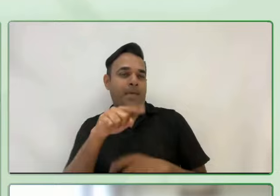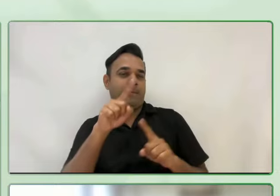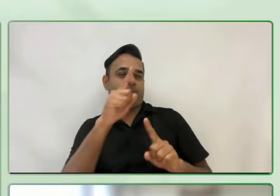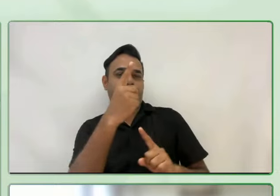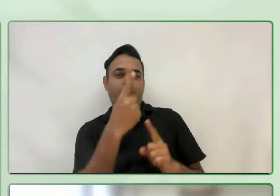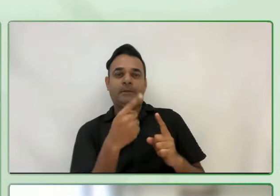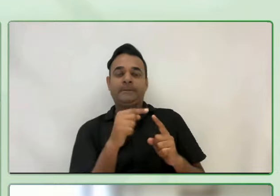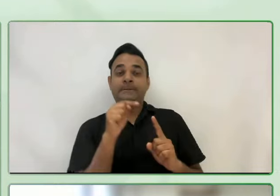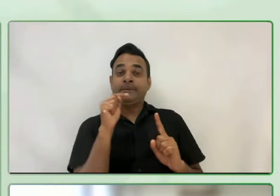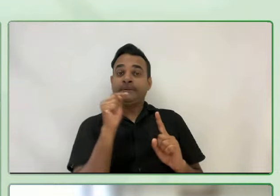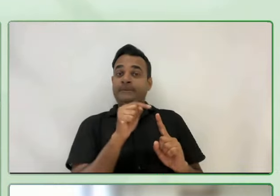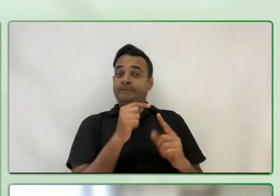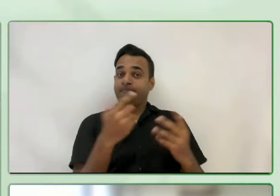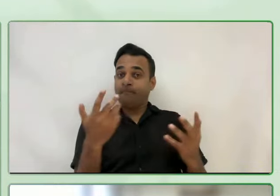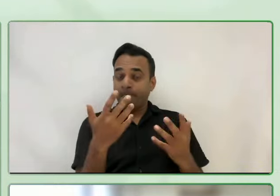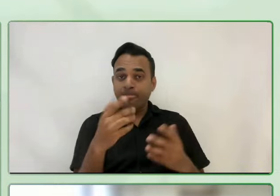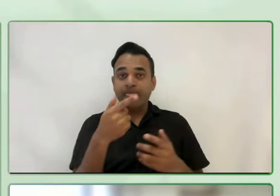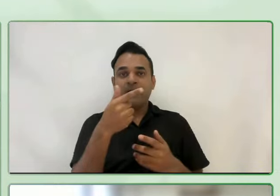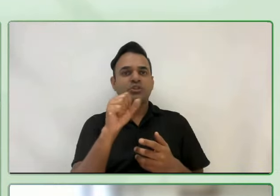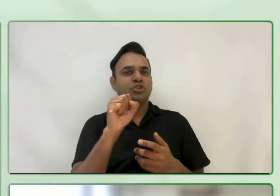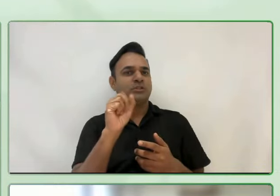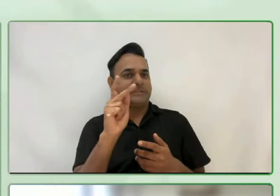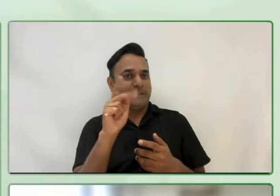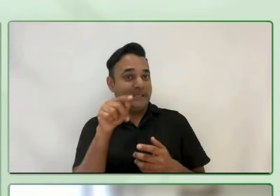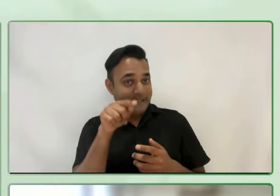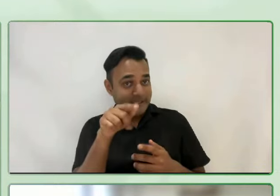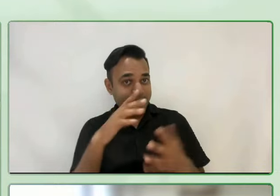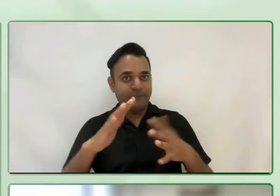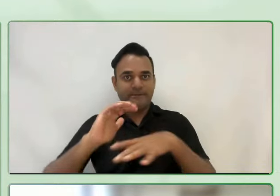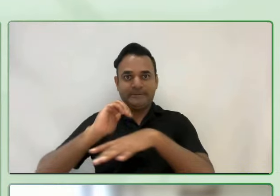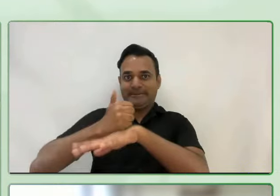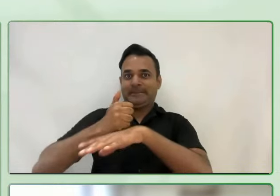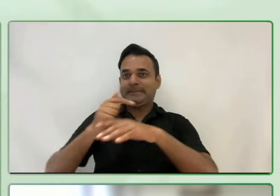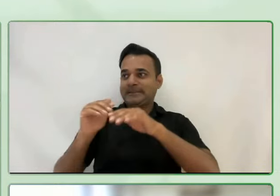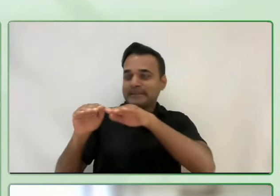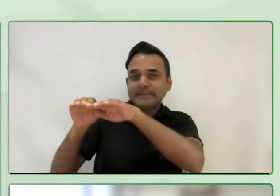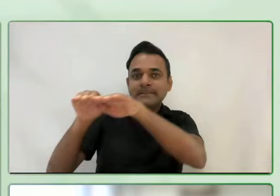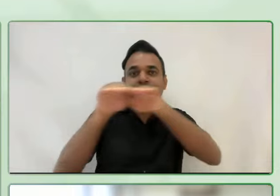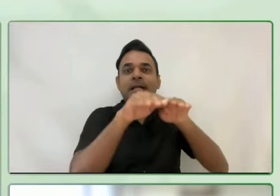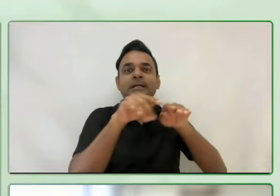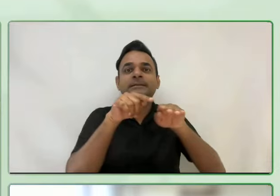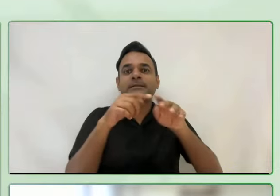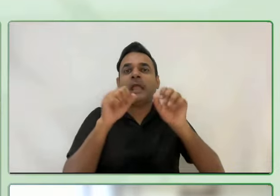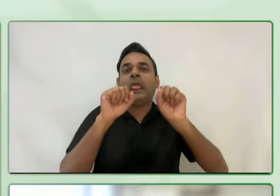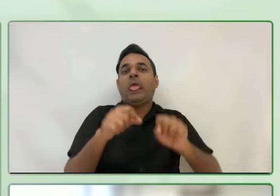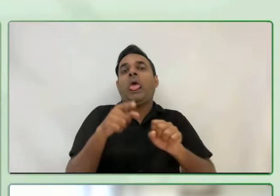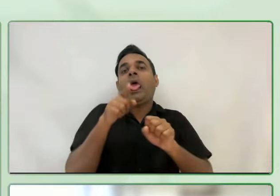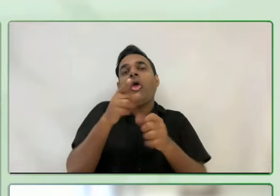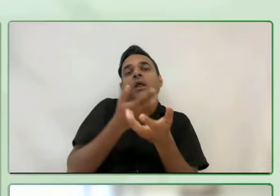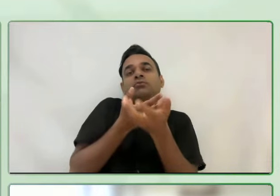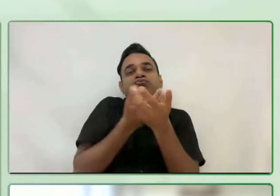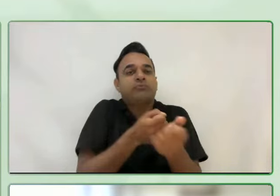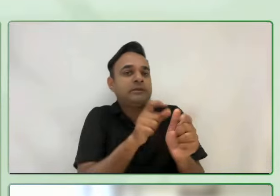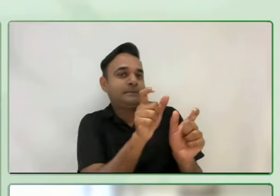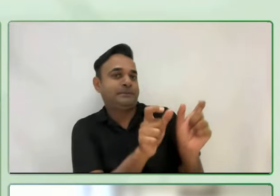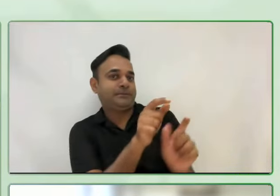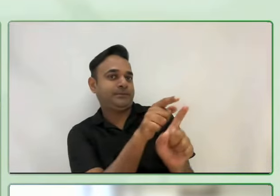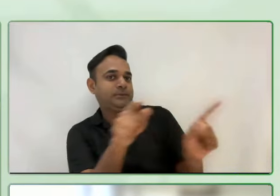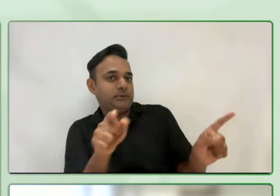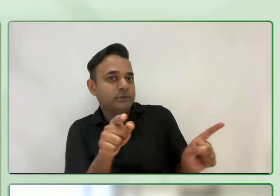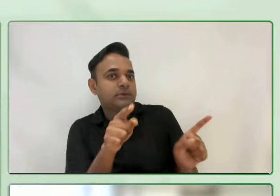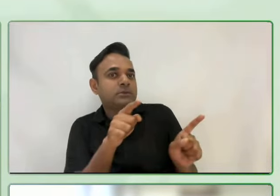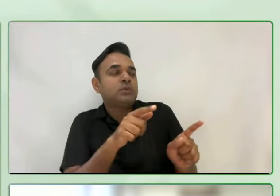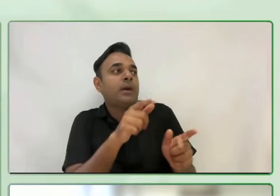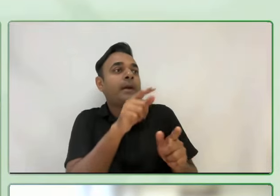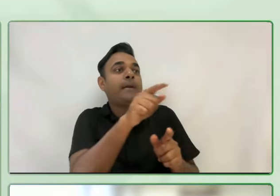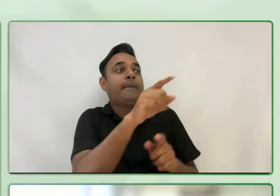you needed to do that every time you applied for a promotion and every time you need to go through that process. Whereas actually, in reality, if you think